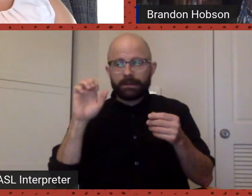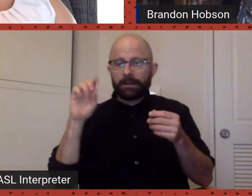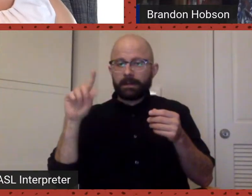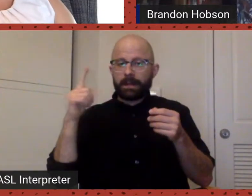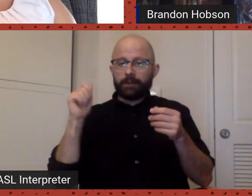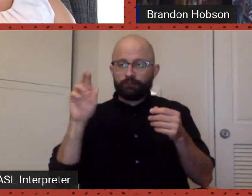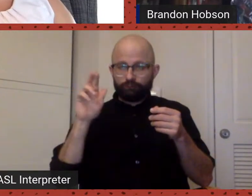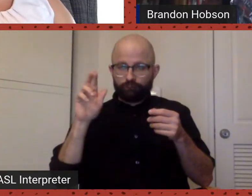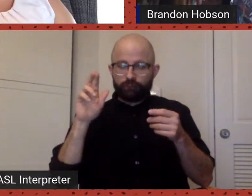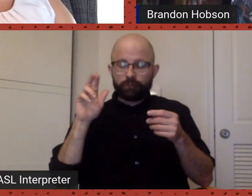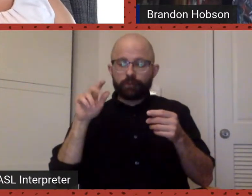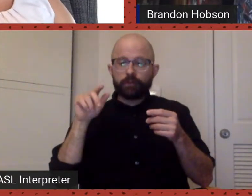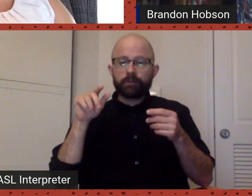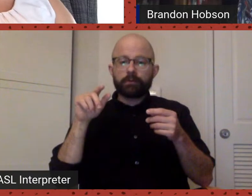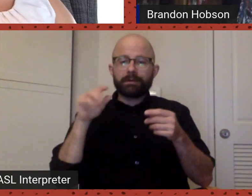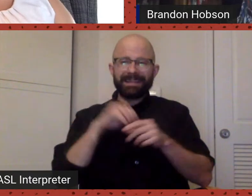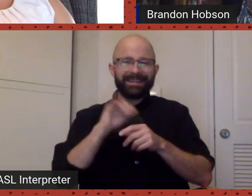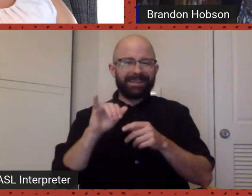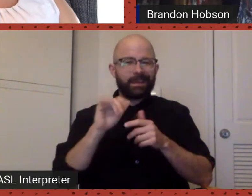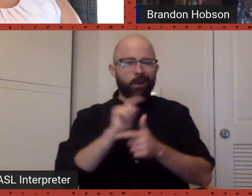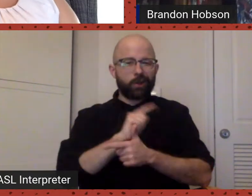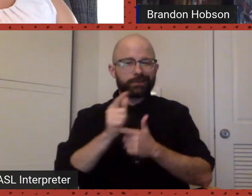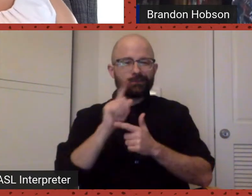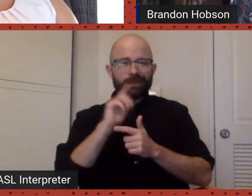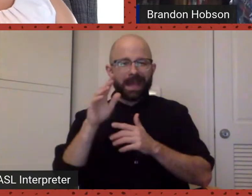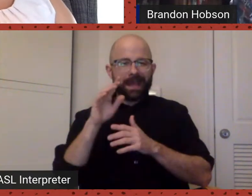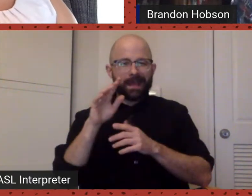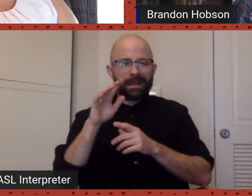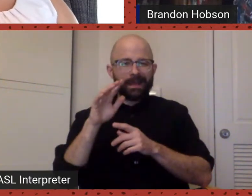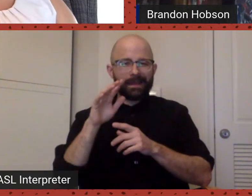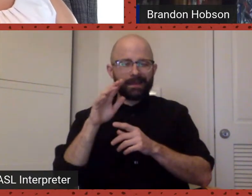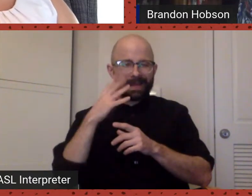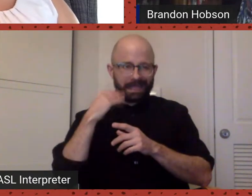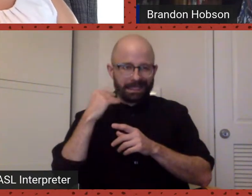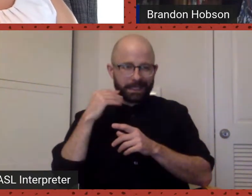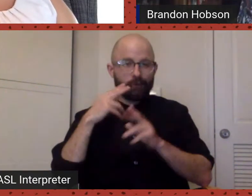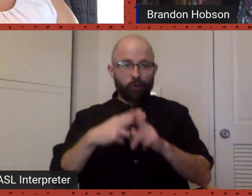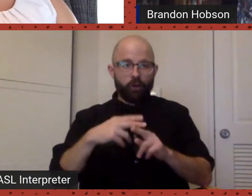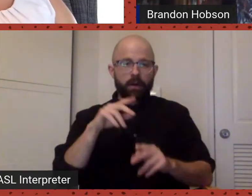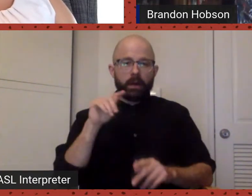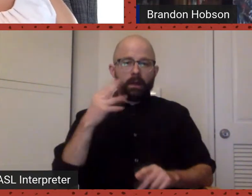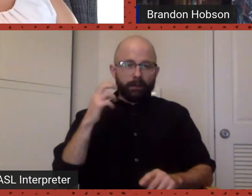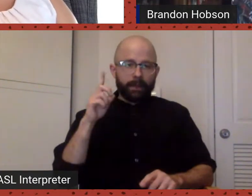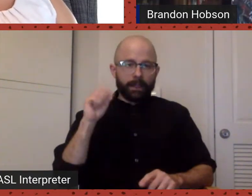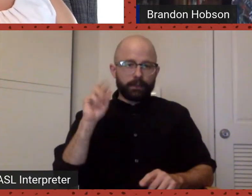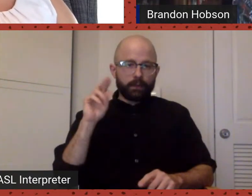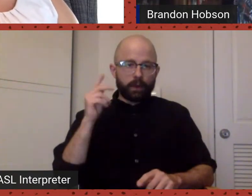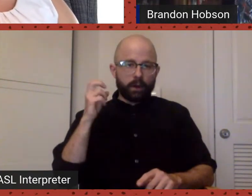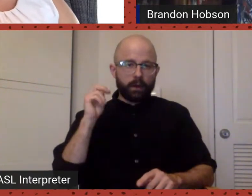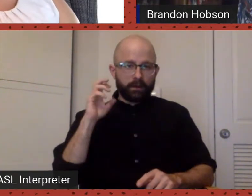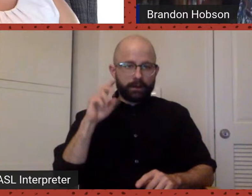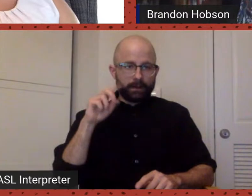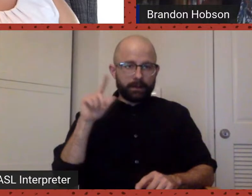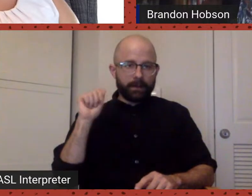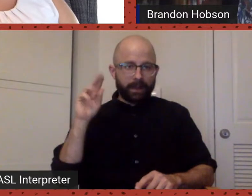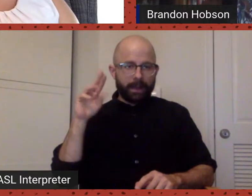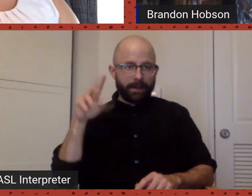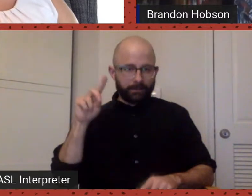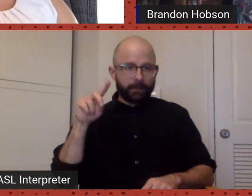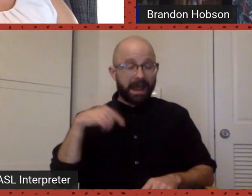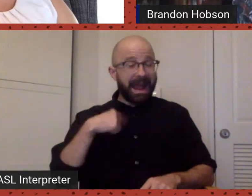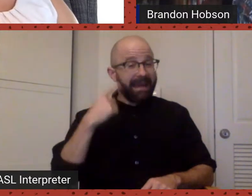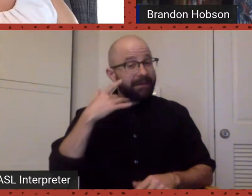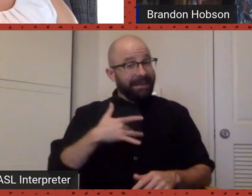this alternate reality called the Darkening Land. And so, I mean, I think